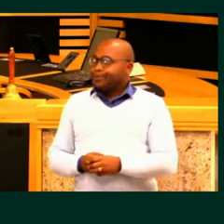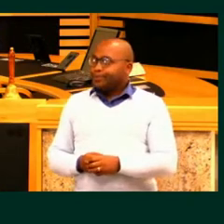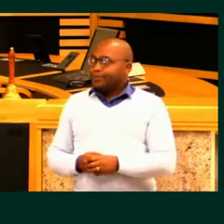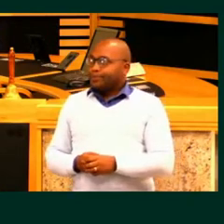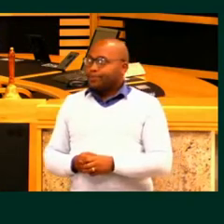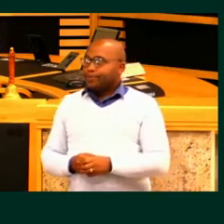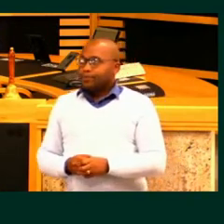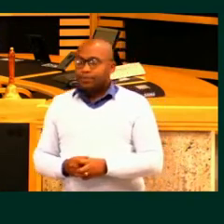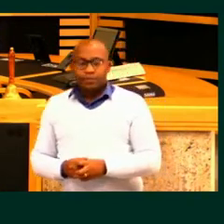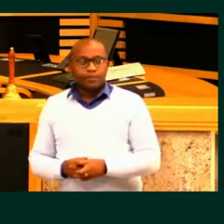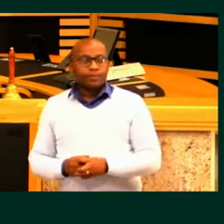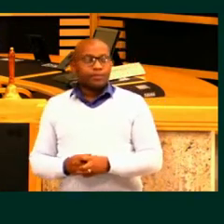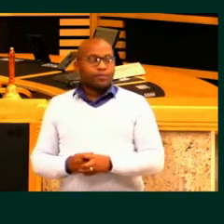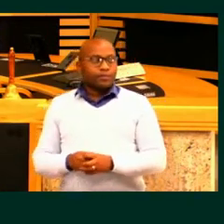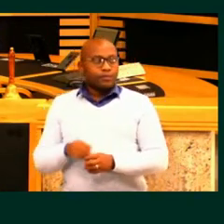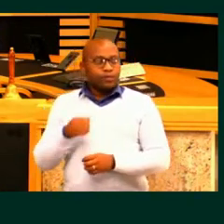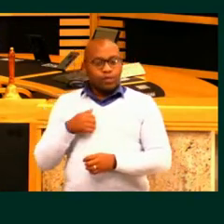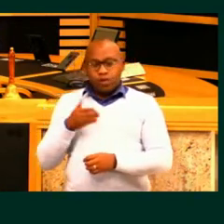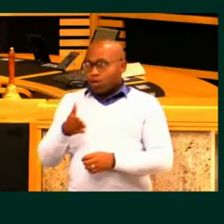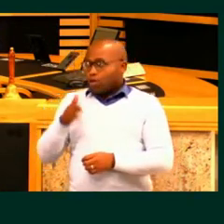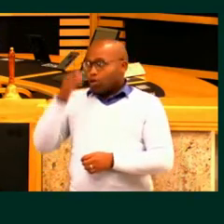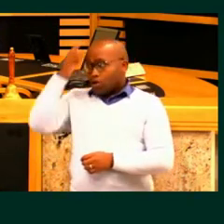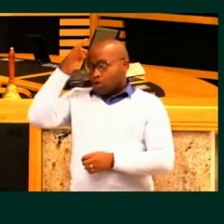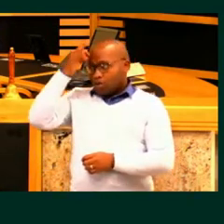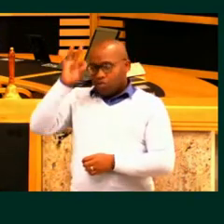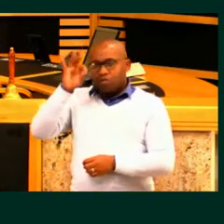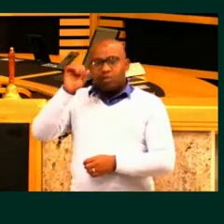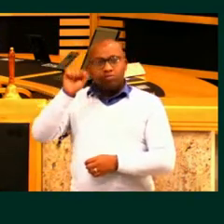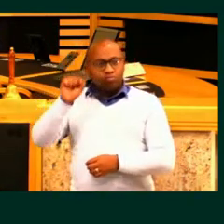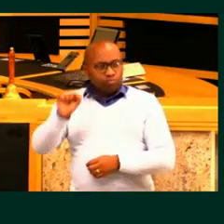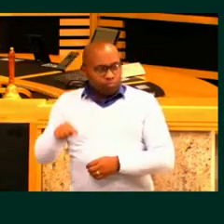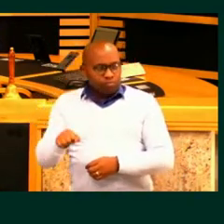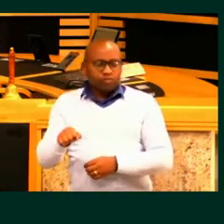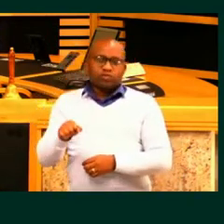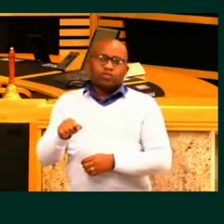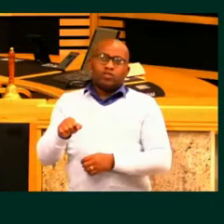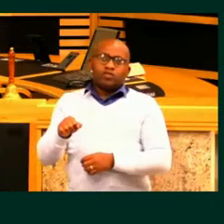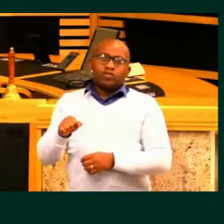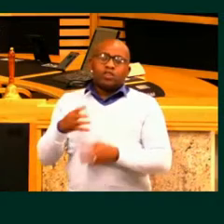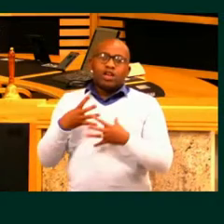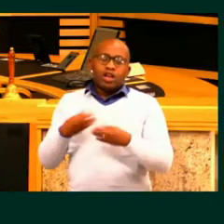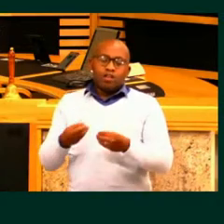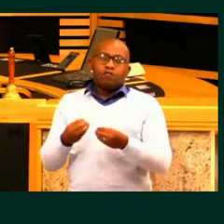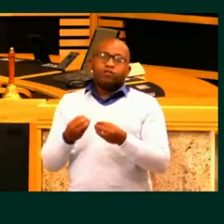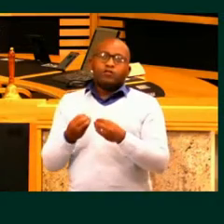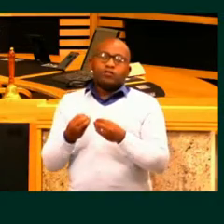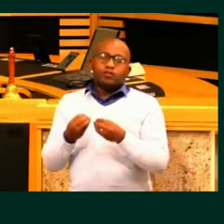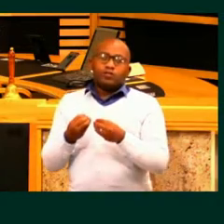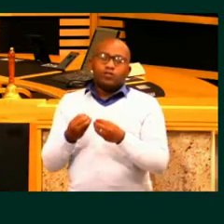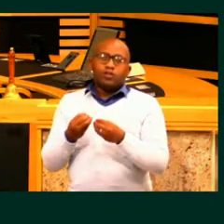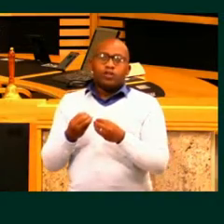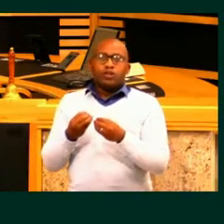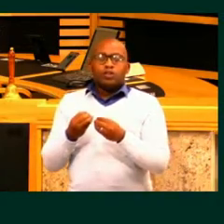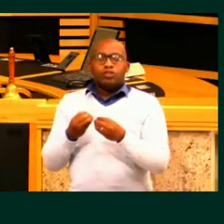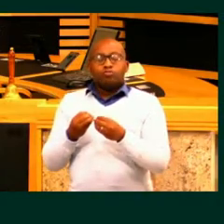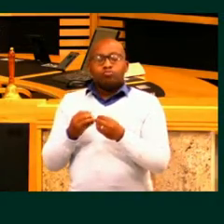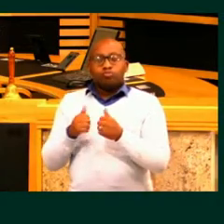the government is indeed in charge is charged with the responsibility of translating these principles